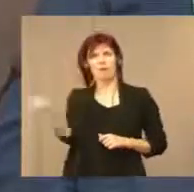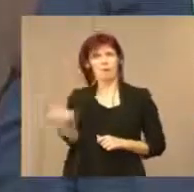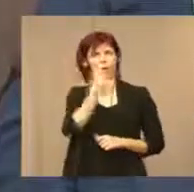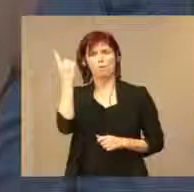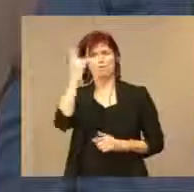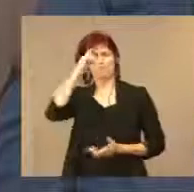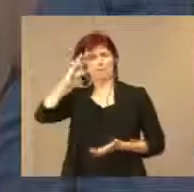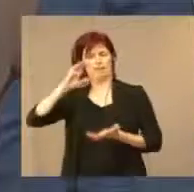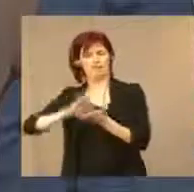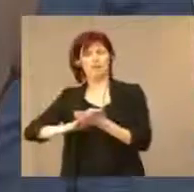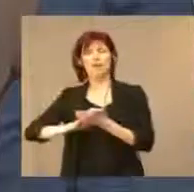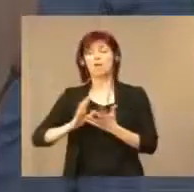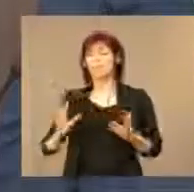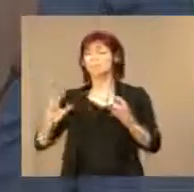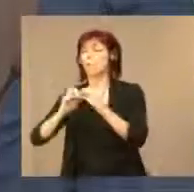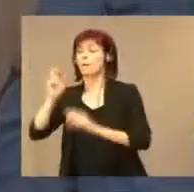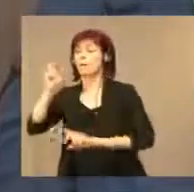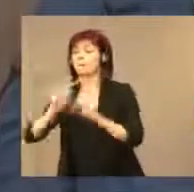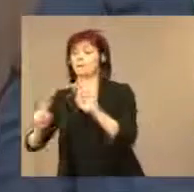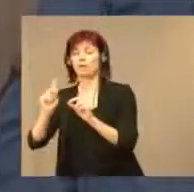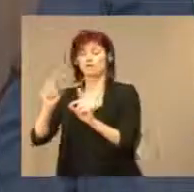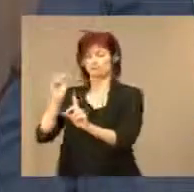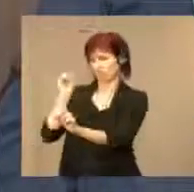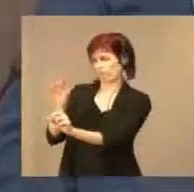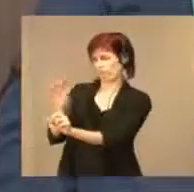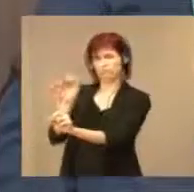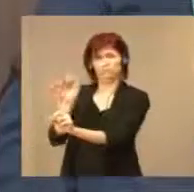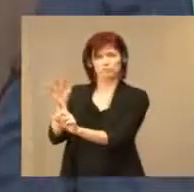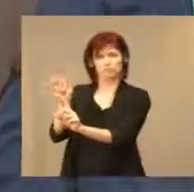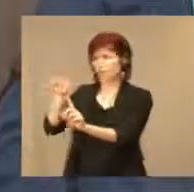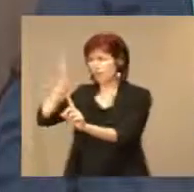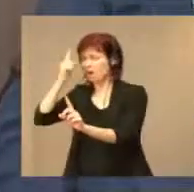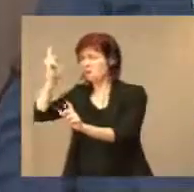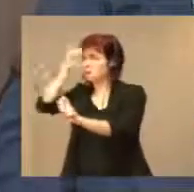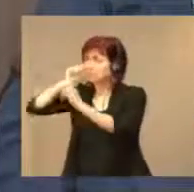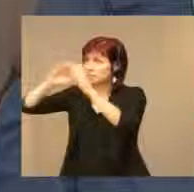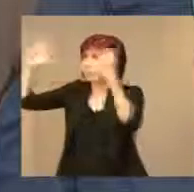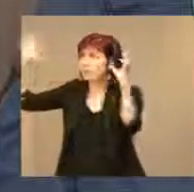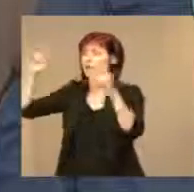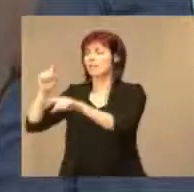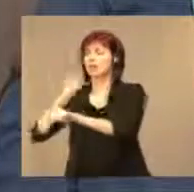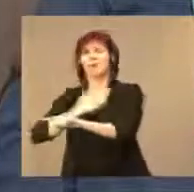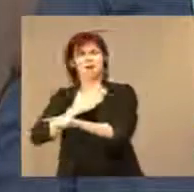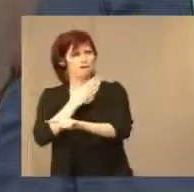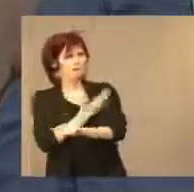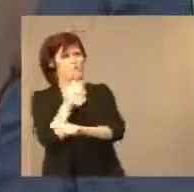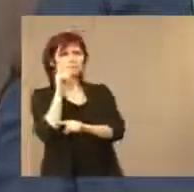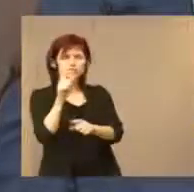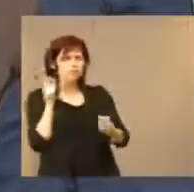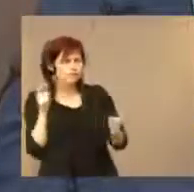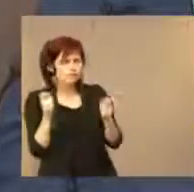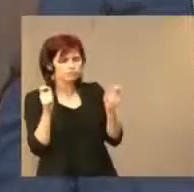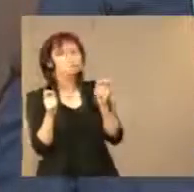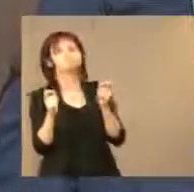more people understand, or the more information people have, and the more people are willing to make those changes, I